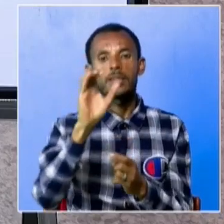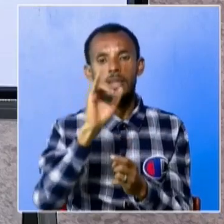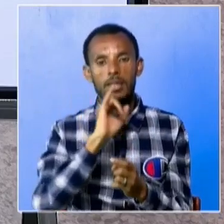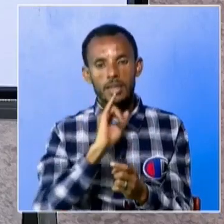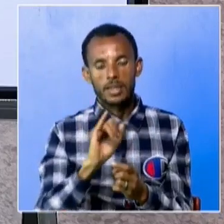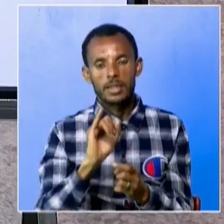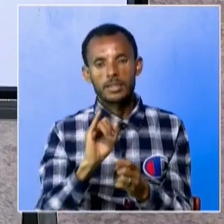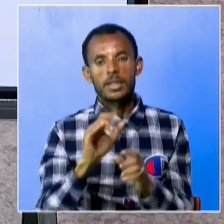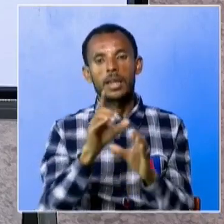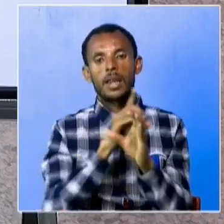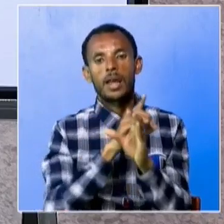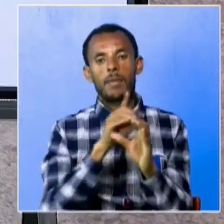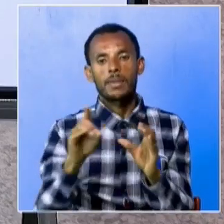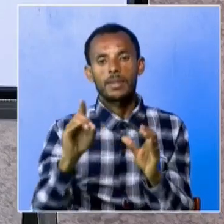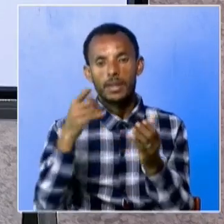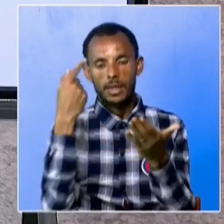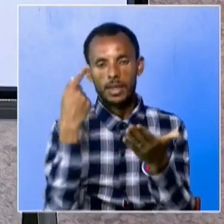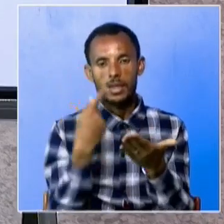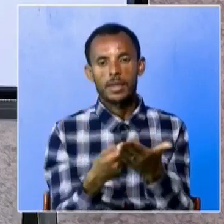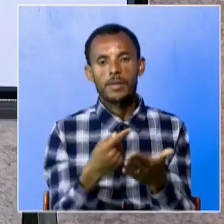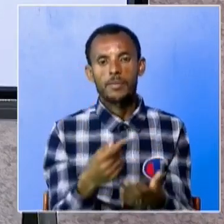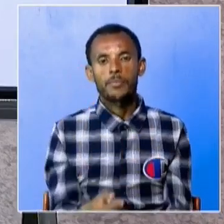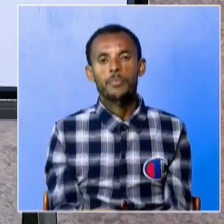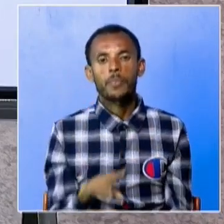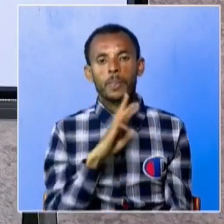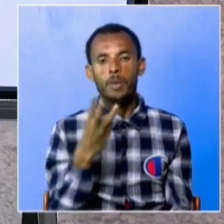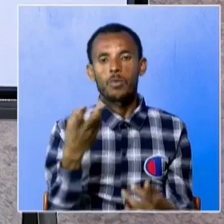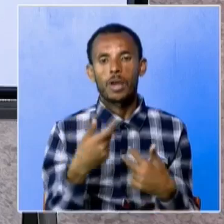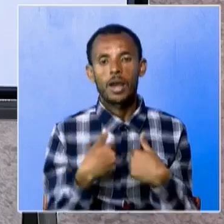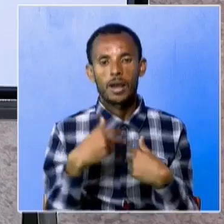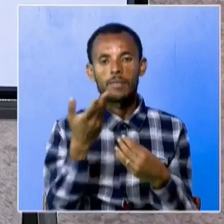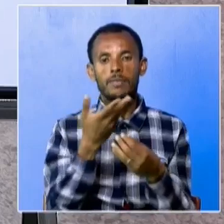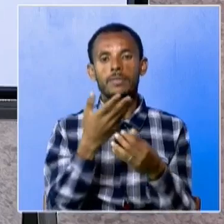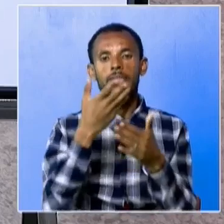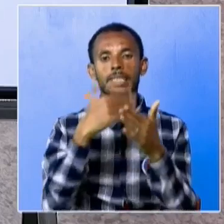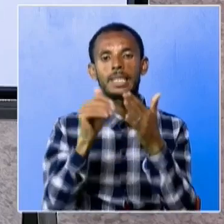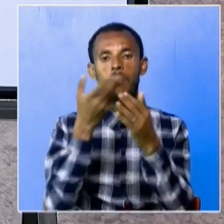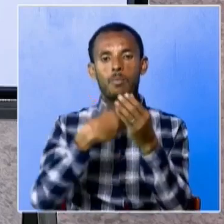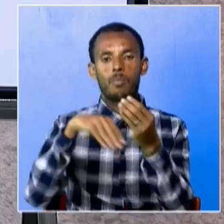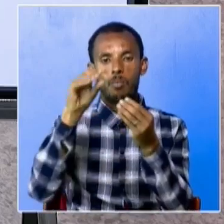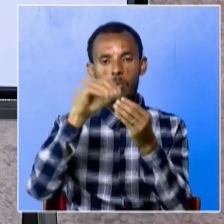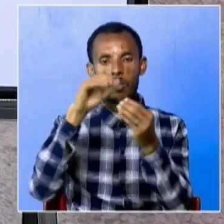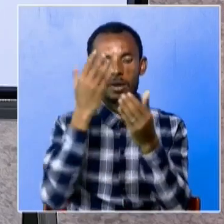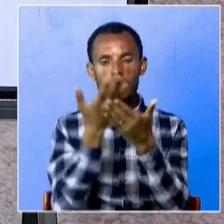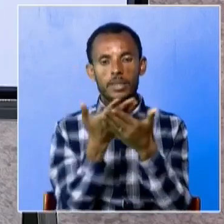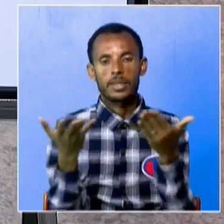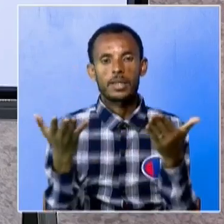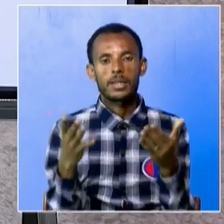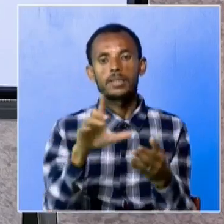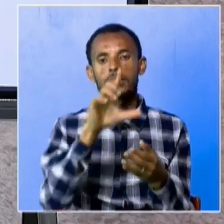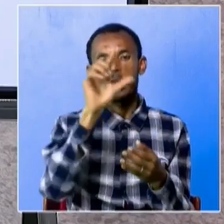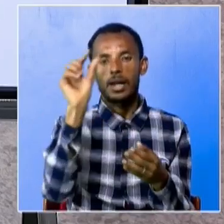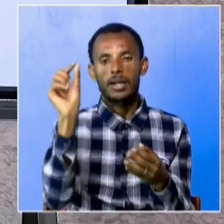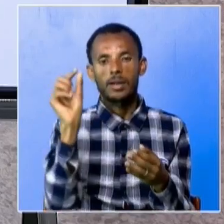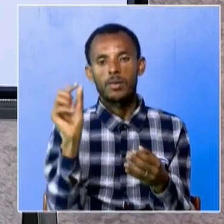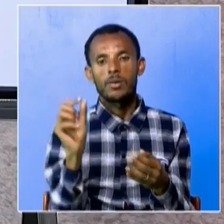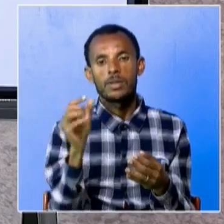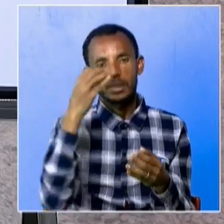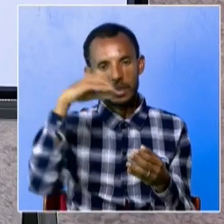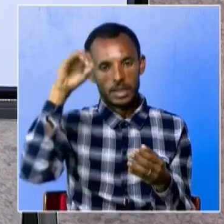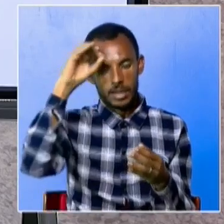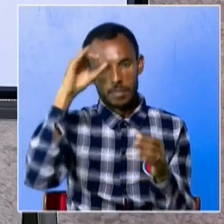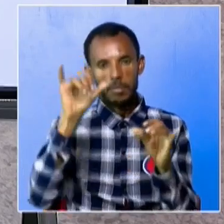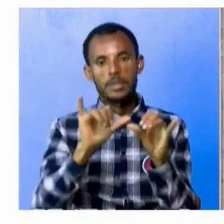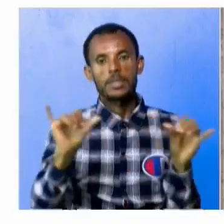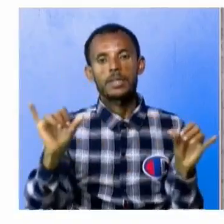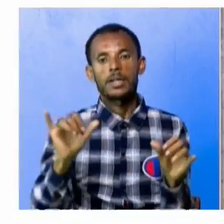a diameter. Here we have some more things. Assume the degree measure of arc AB